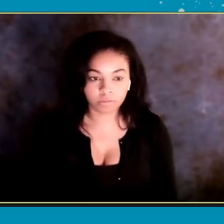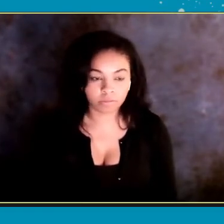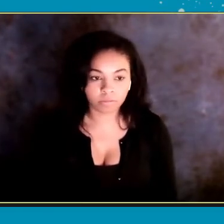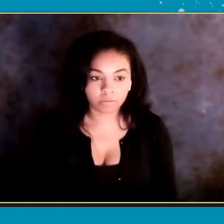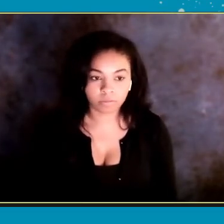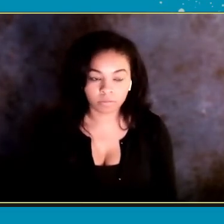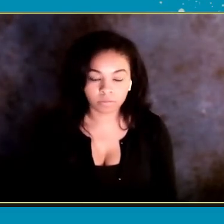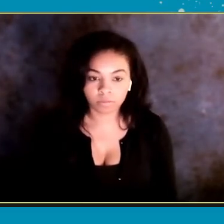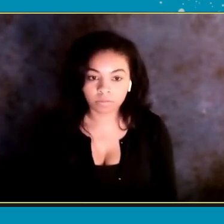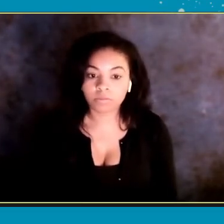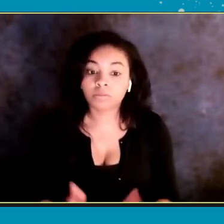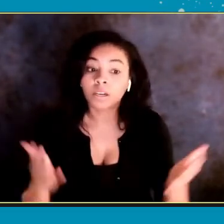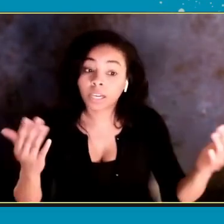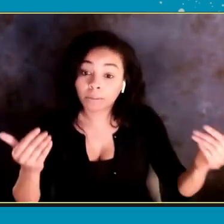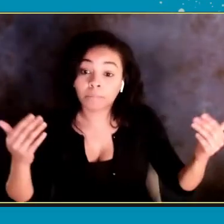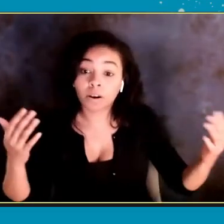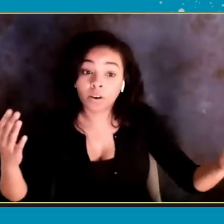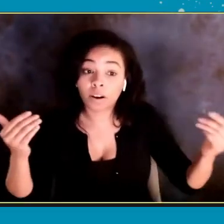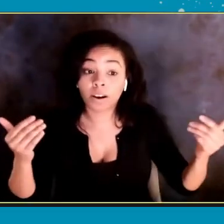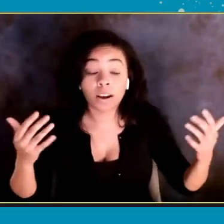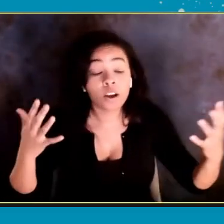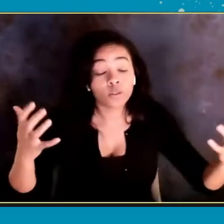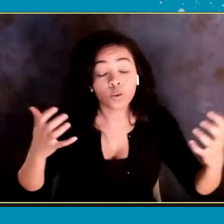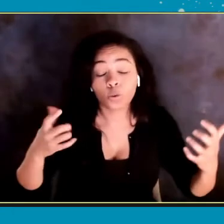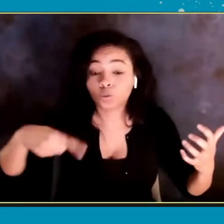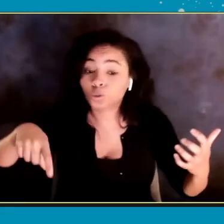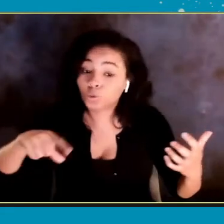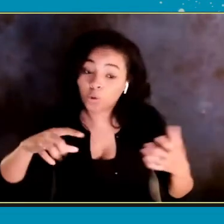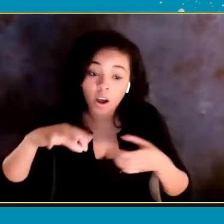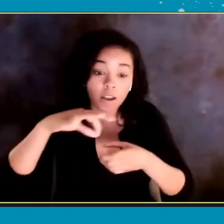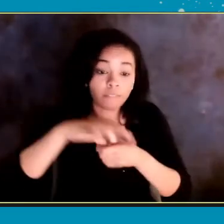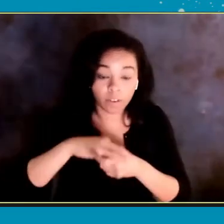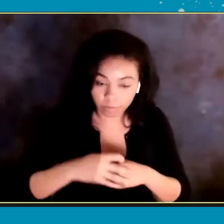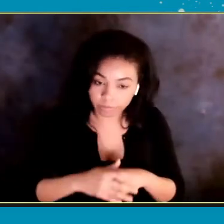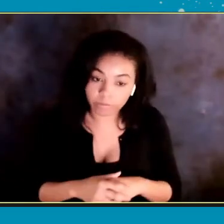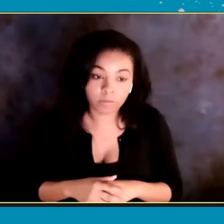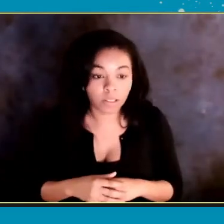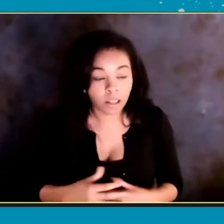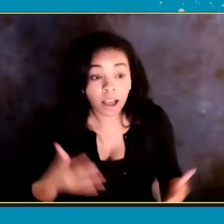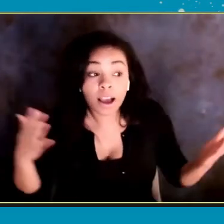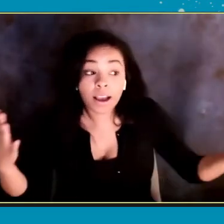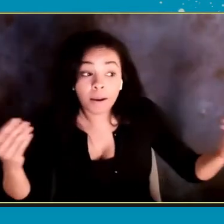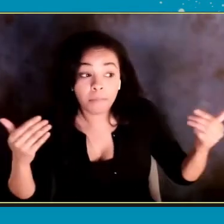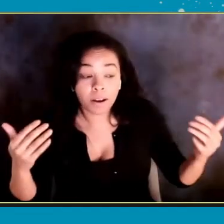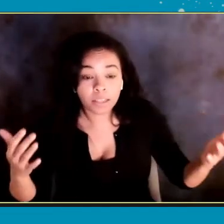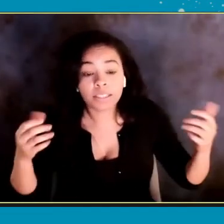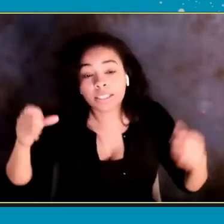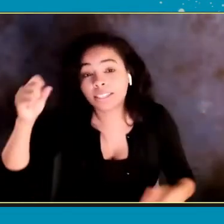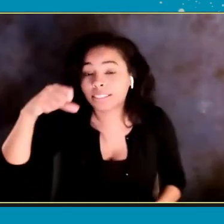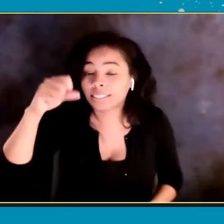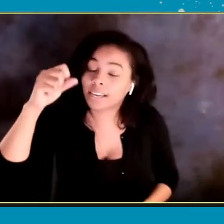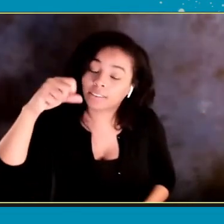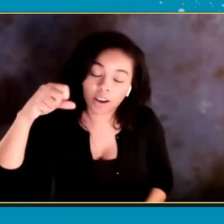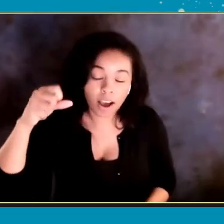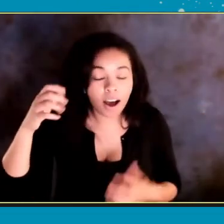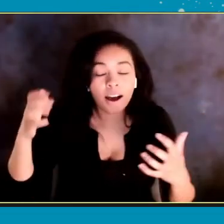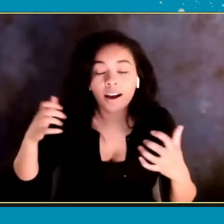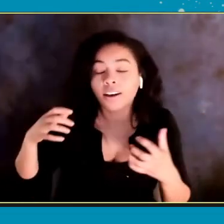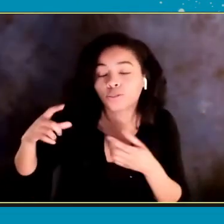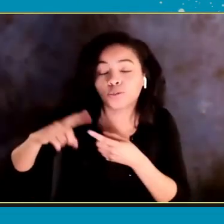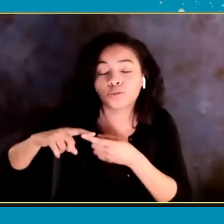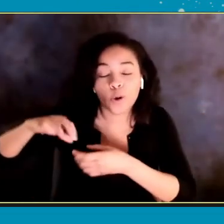Come on, come on, come on. Don't you wanna vote? Yes, I want